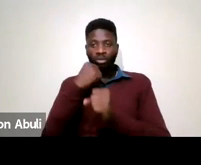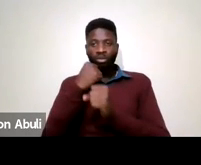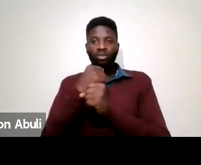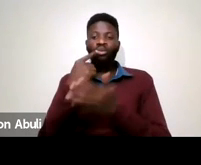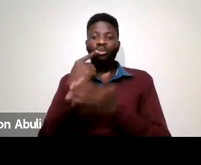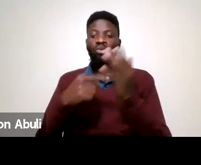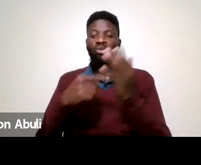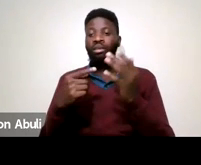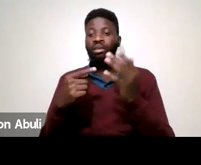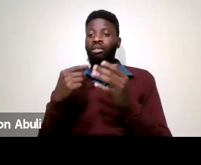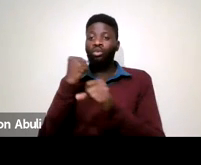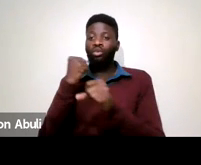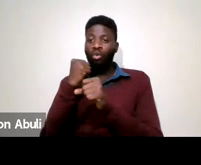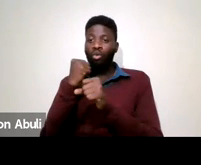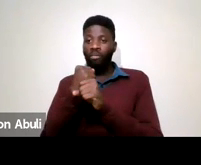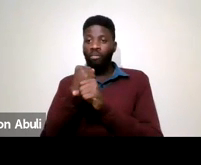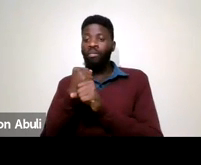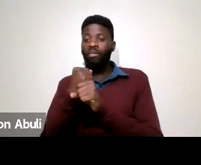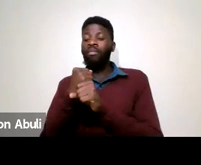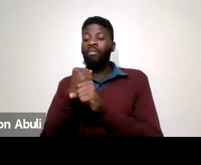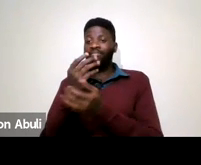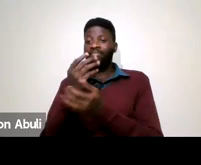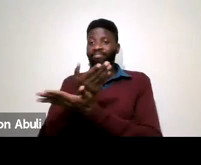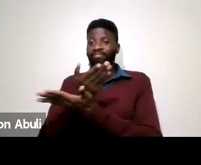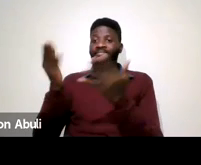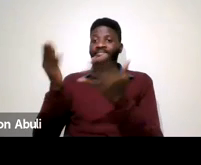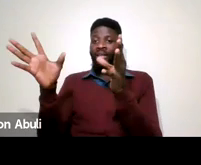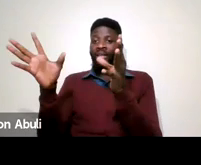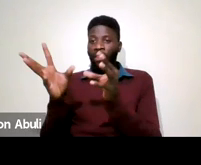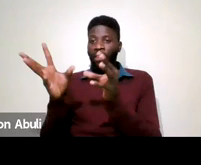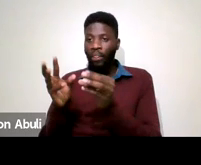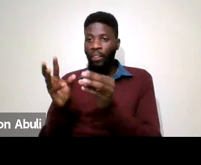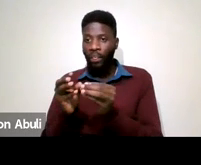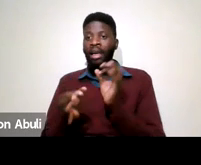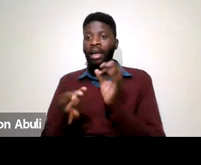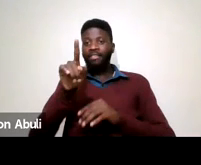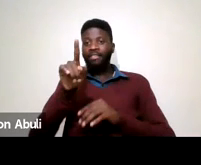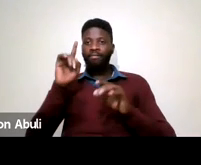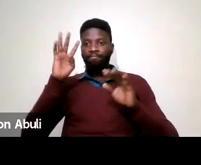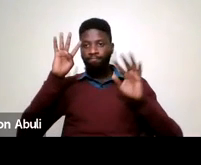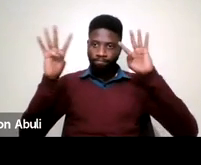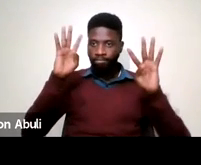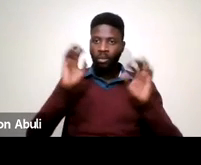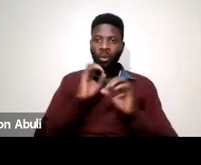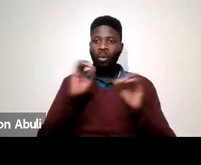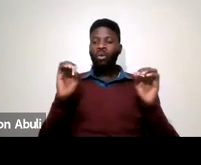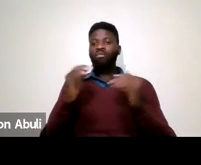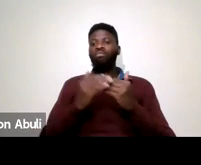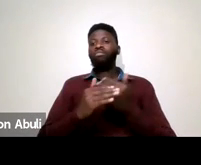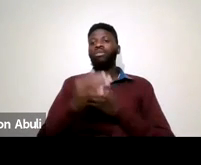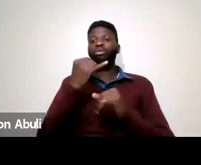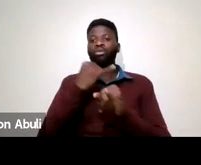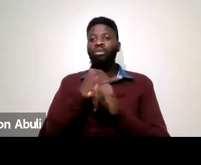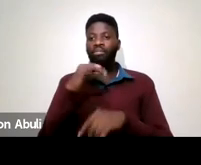not reinvent yourself, if you are not creative, you may not have a job to do, because the university will give you